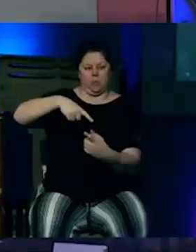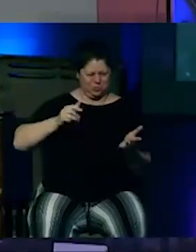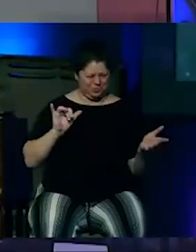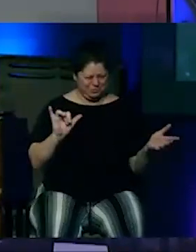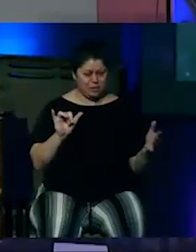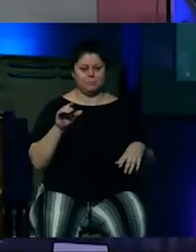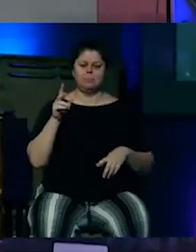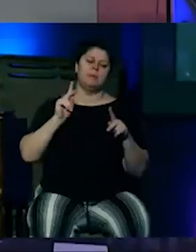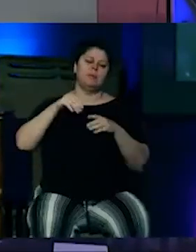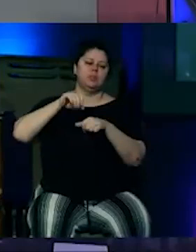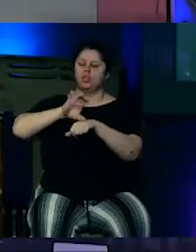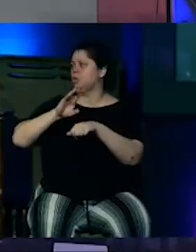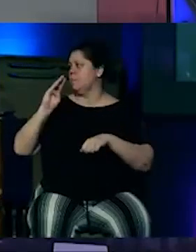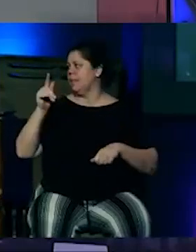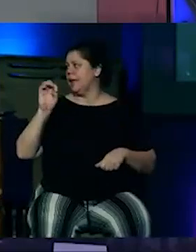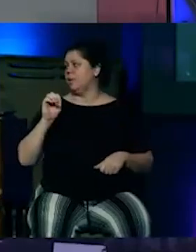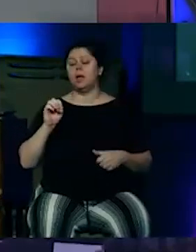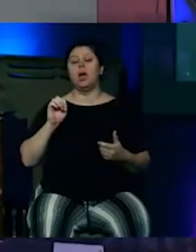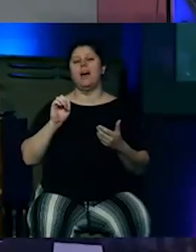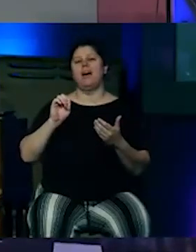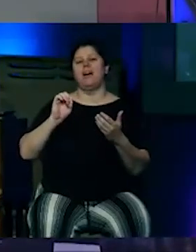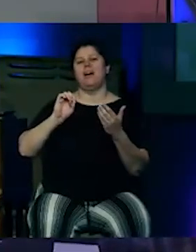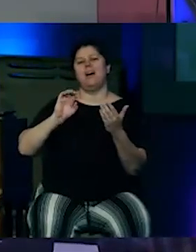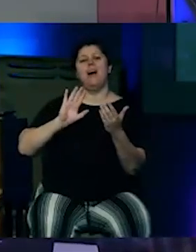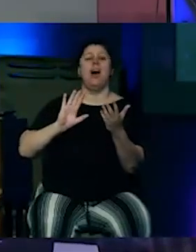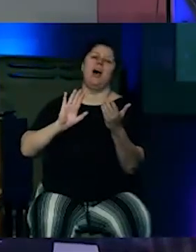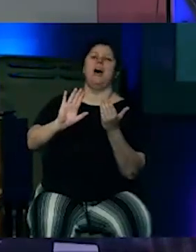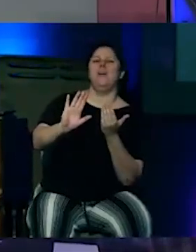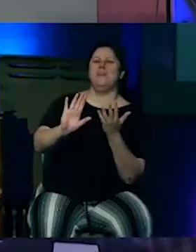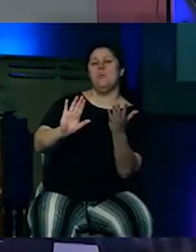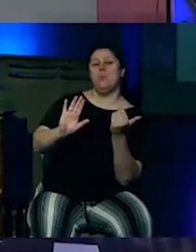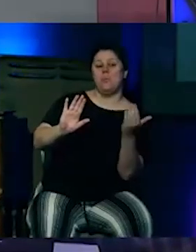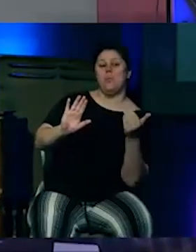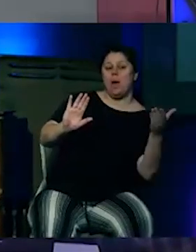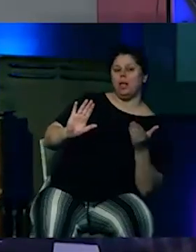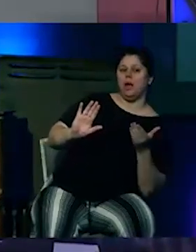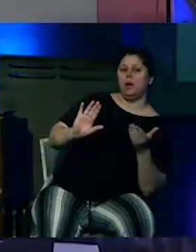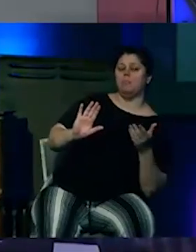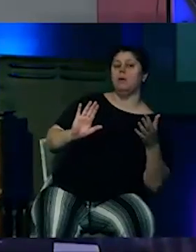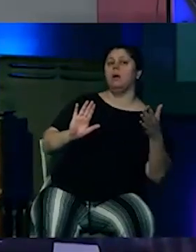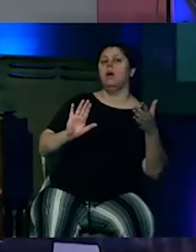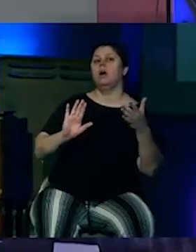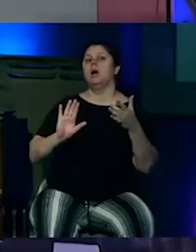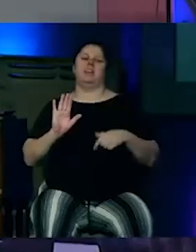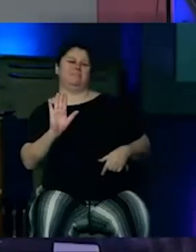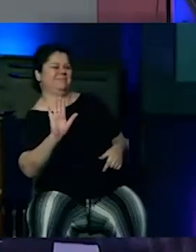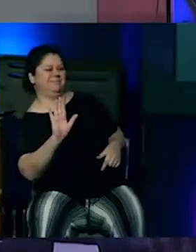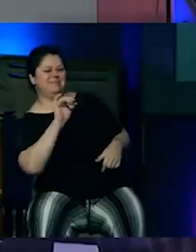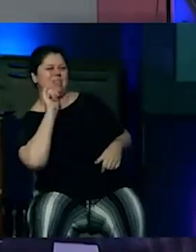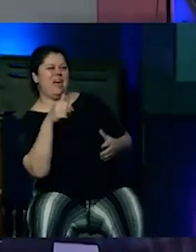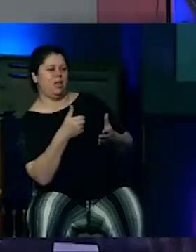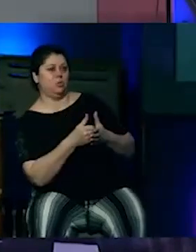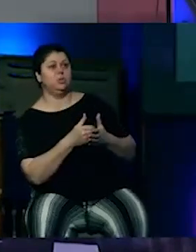people in the church always, like, they'll, like, this, like, oh, welcome, come to our church. But then this, come close, but not that close. Stop